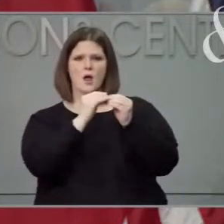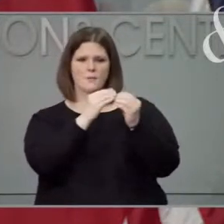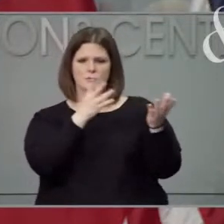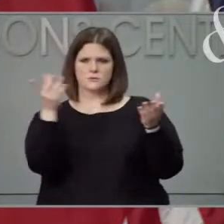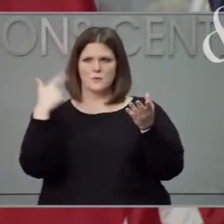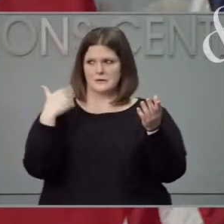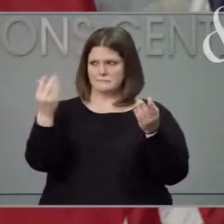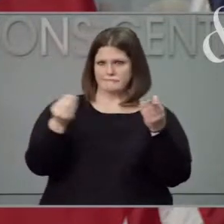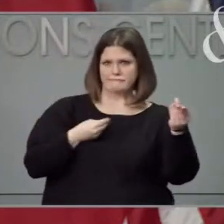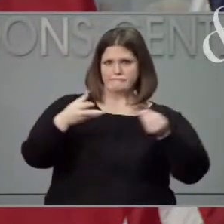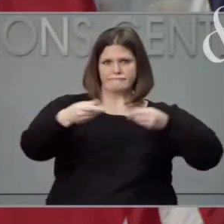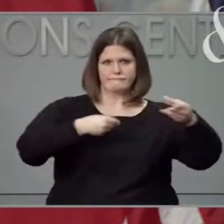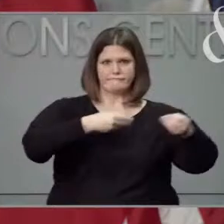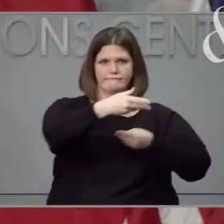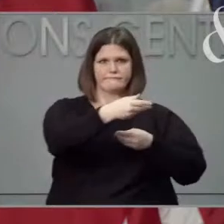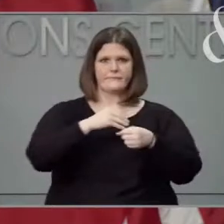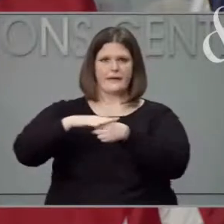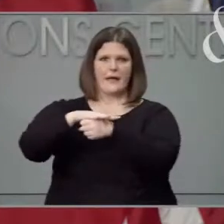counties.